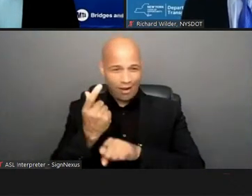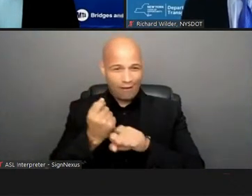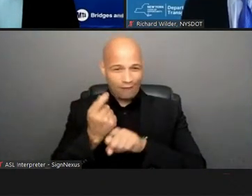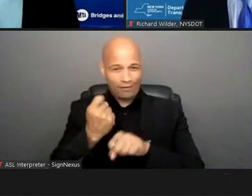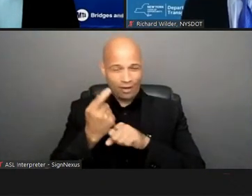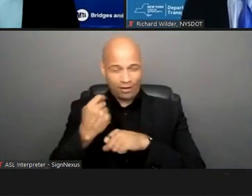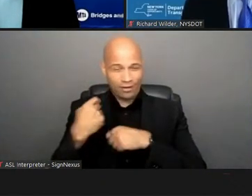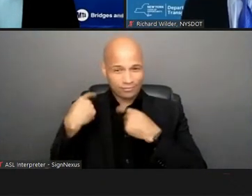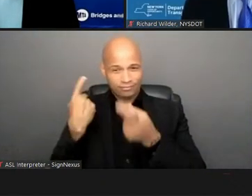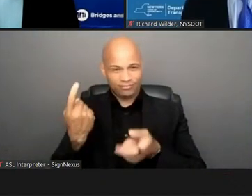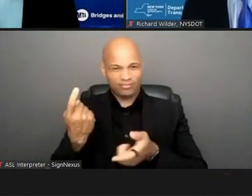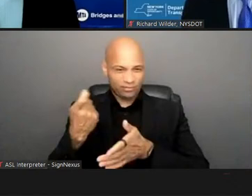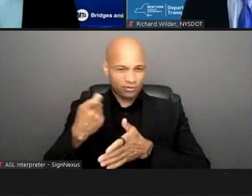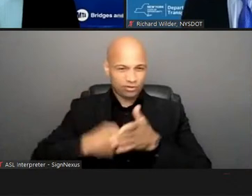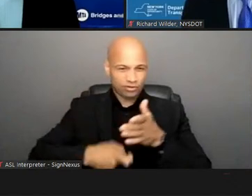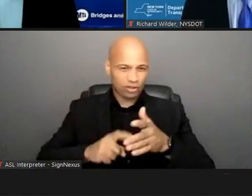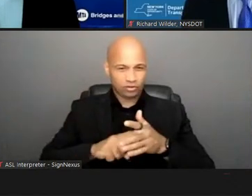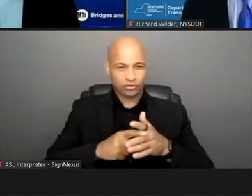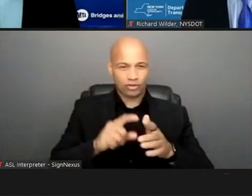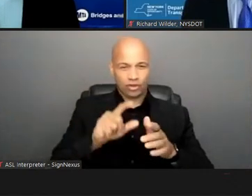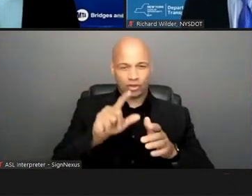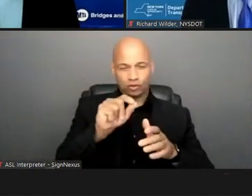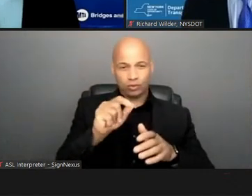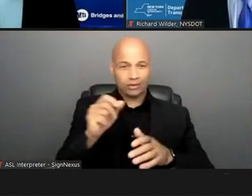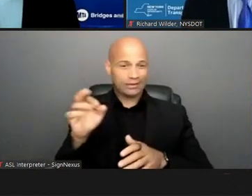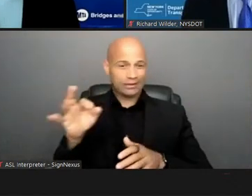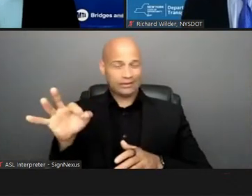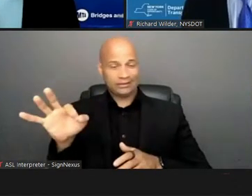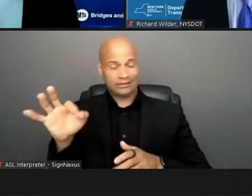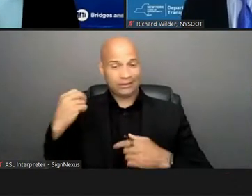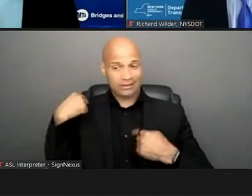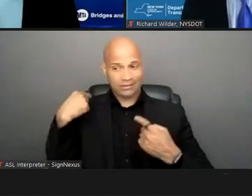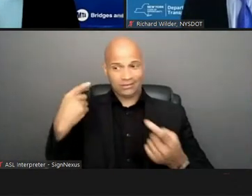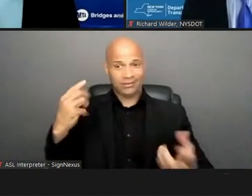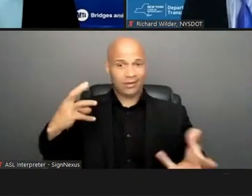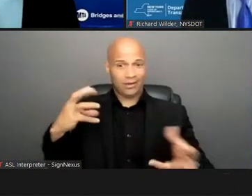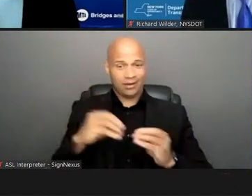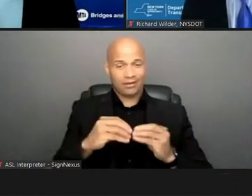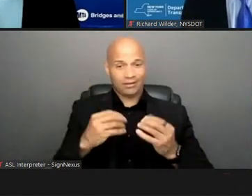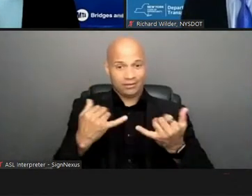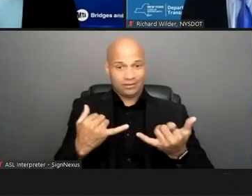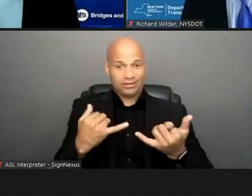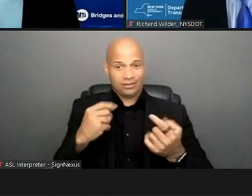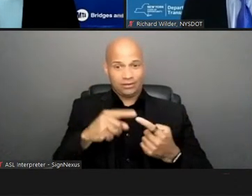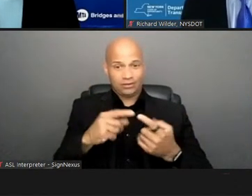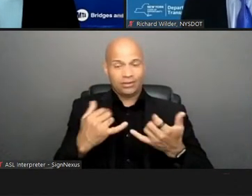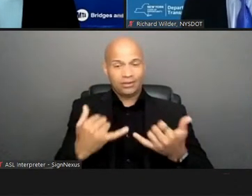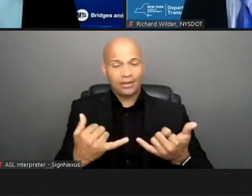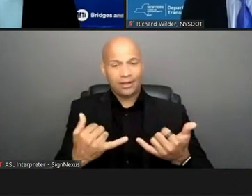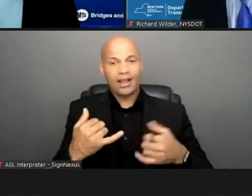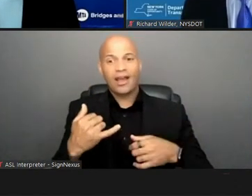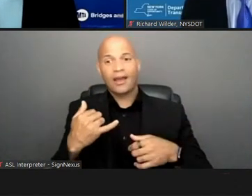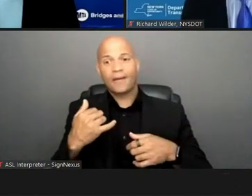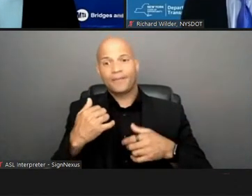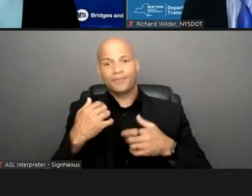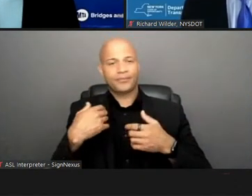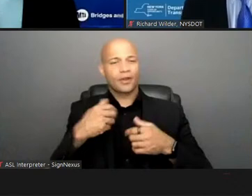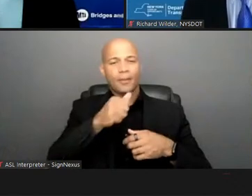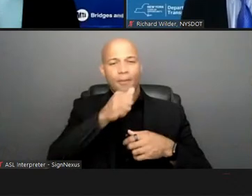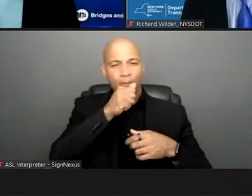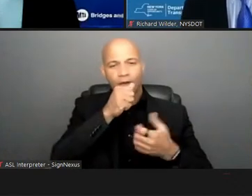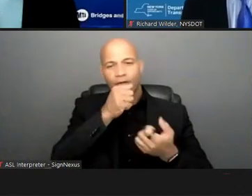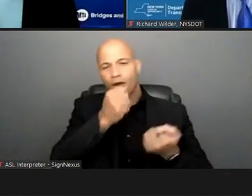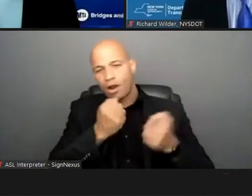levity in 2019. today none of the other classes of drivers in Manhattan that's private cars